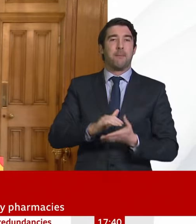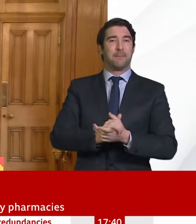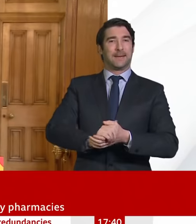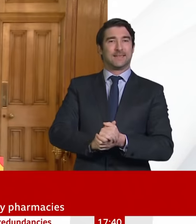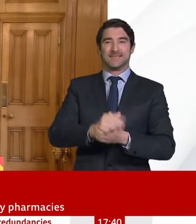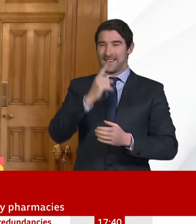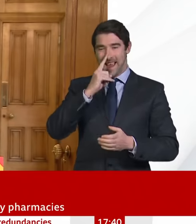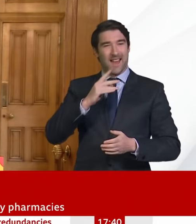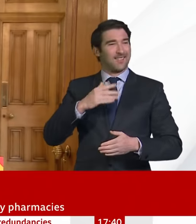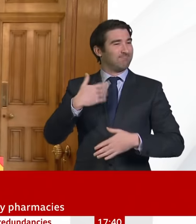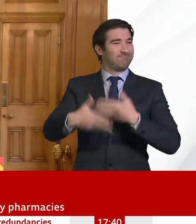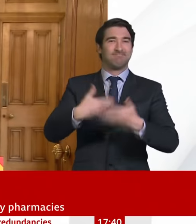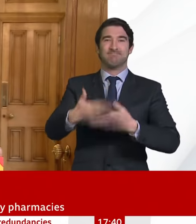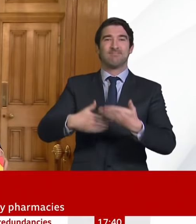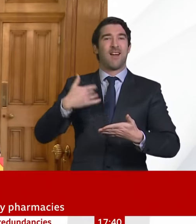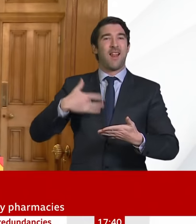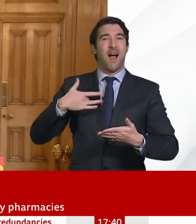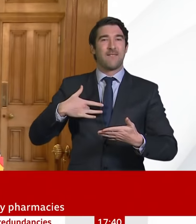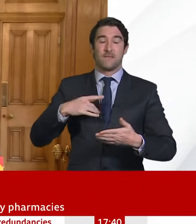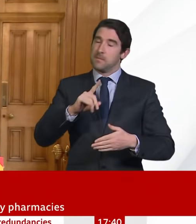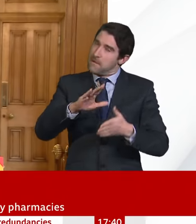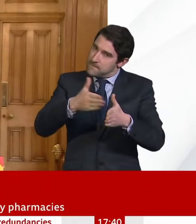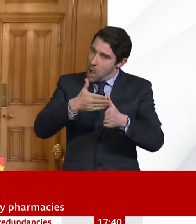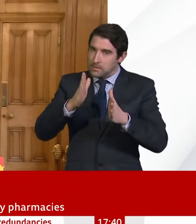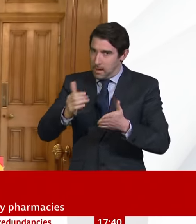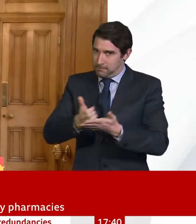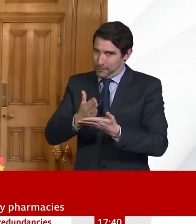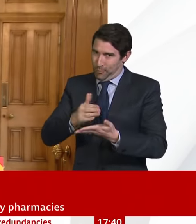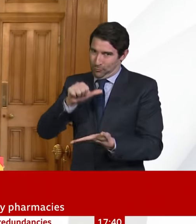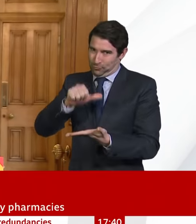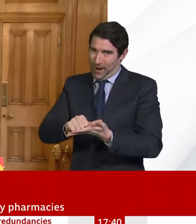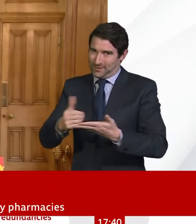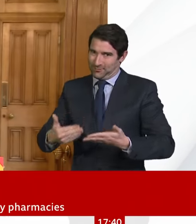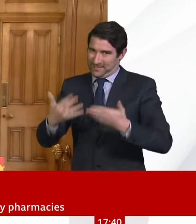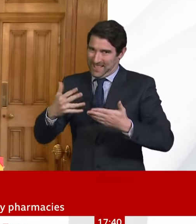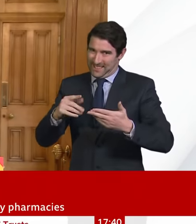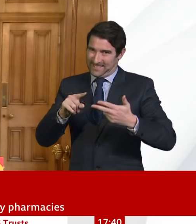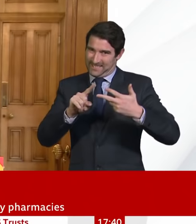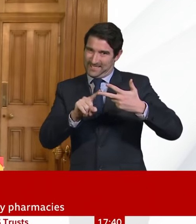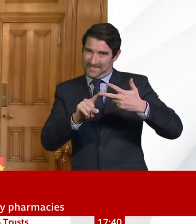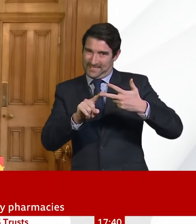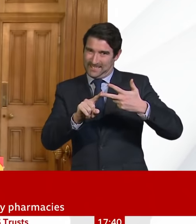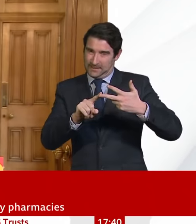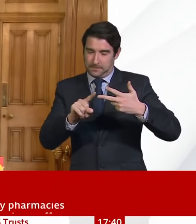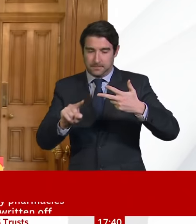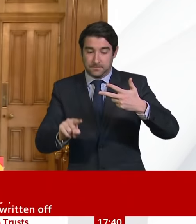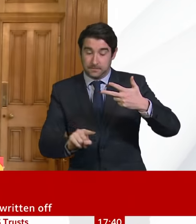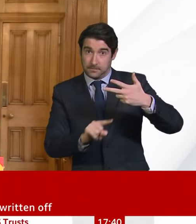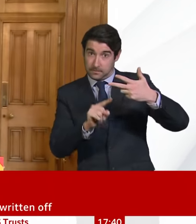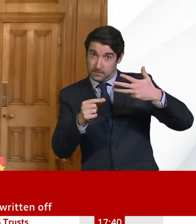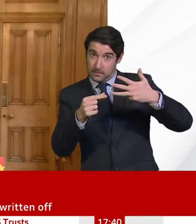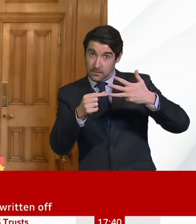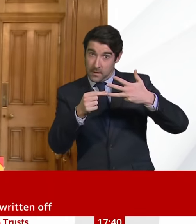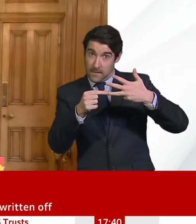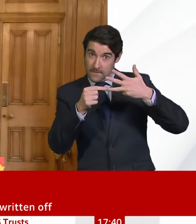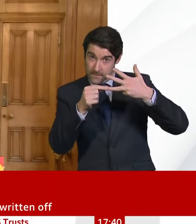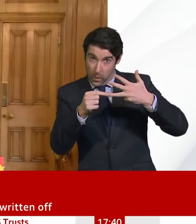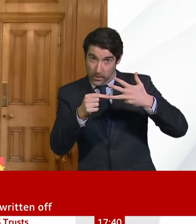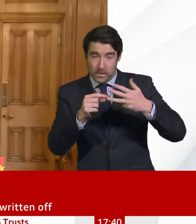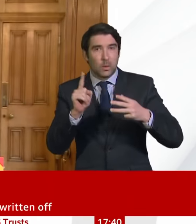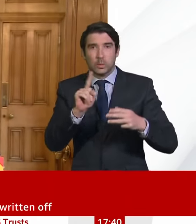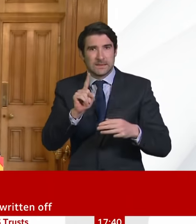The fourth pillar is surveillance. We're conducting some of the biggest surveys in the world to find out what proportion of the population already have the